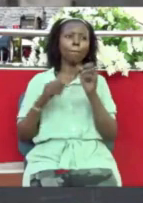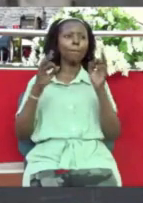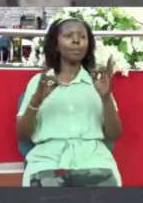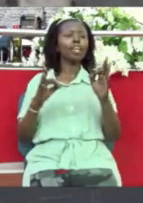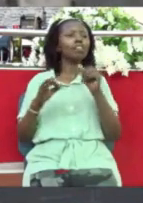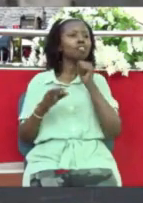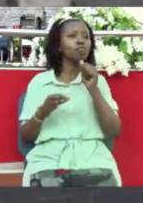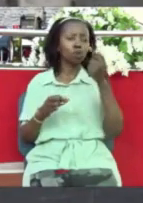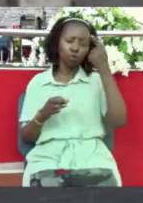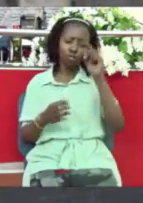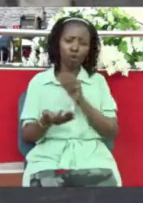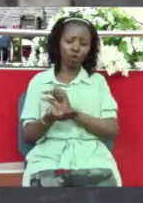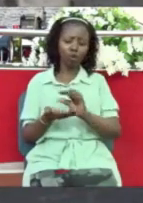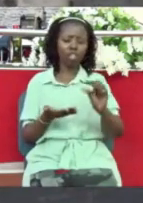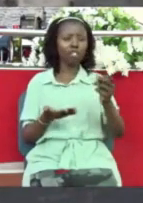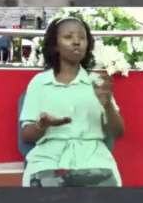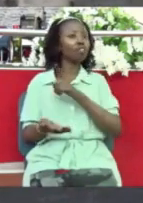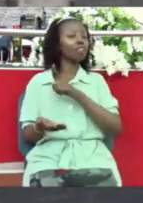the grace of God,